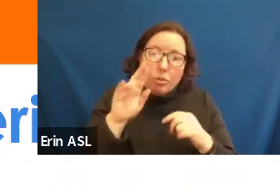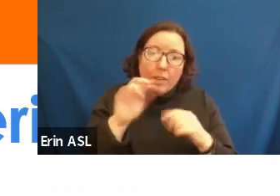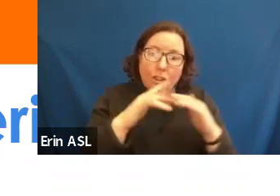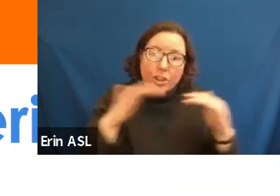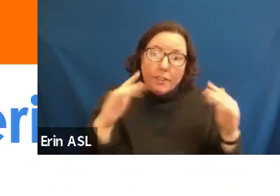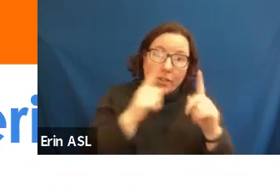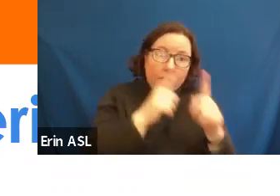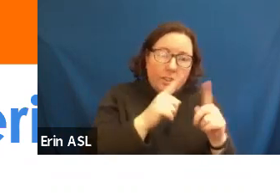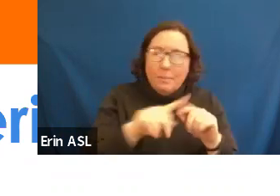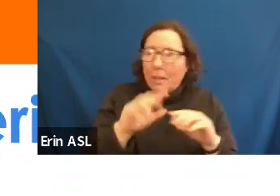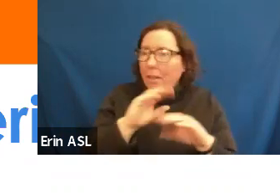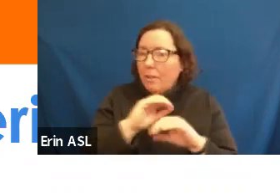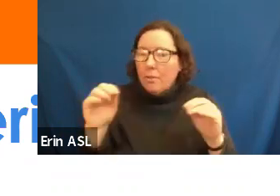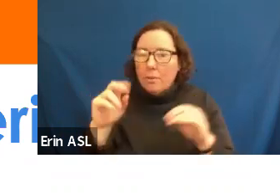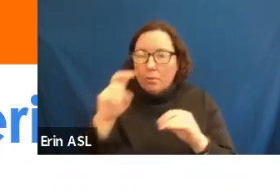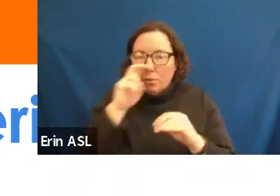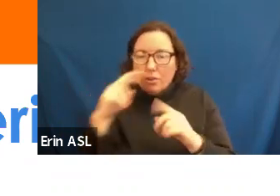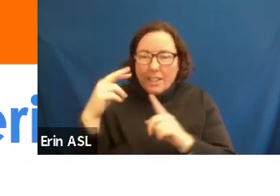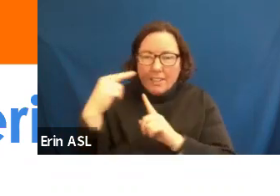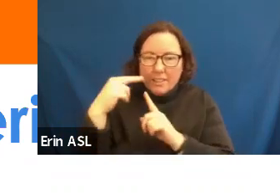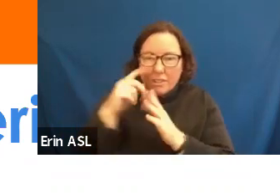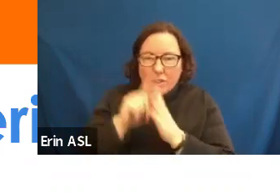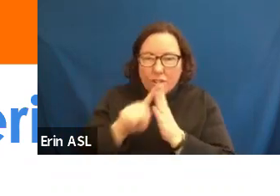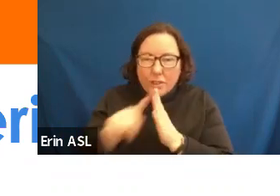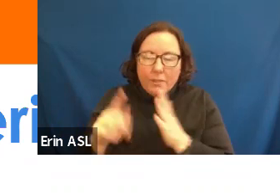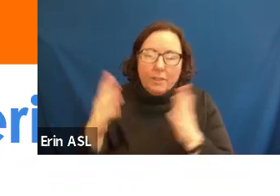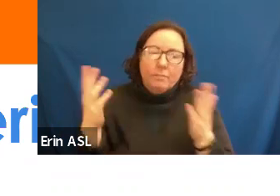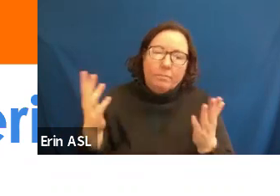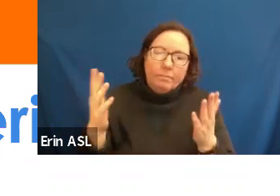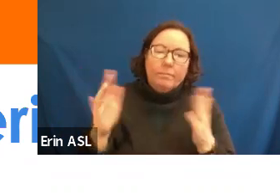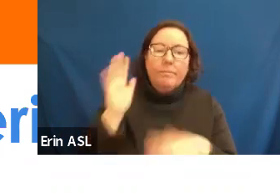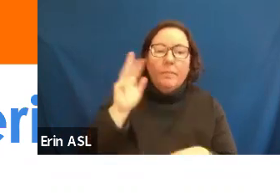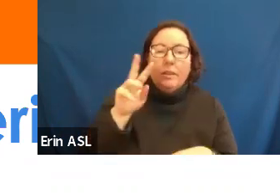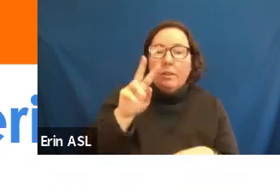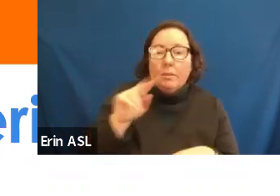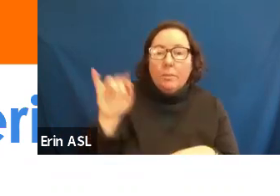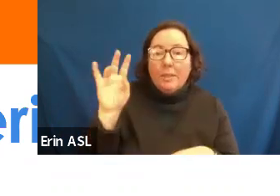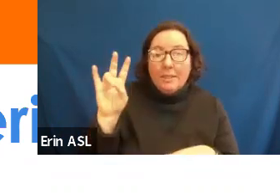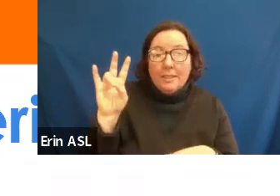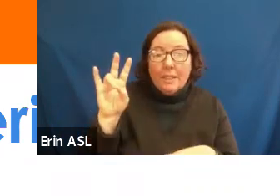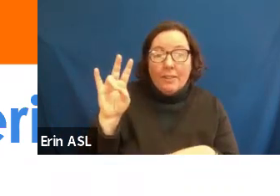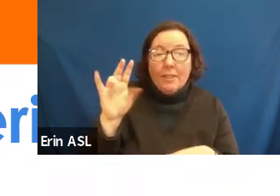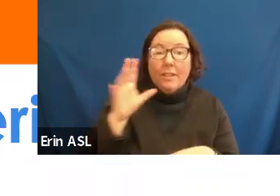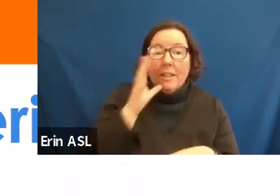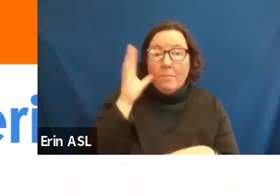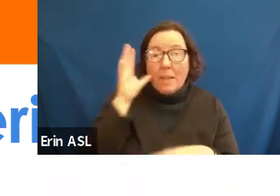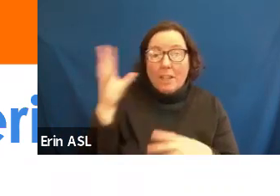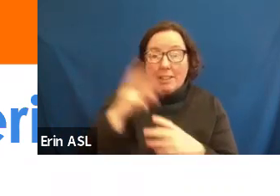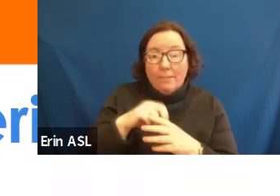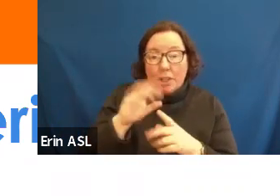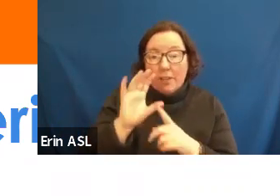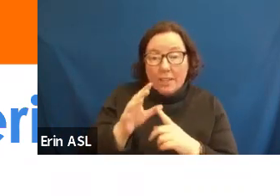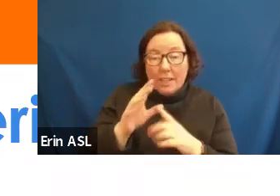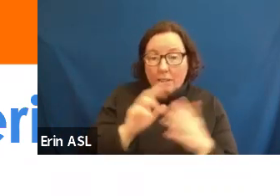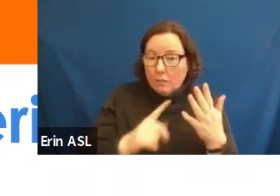receiving strict scrutiny? In the 2007 parents involved case that went up to the United States